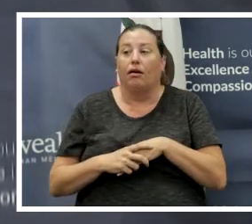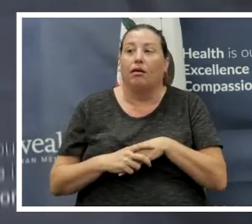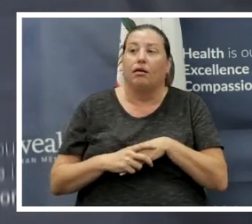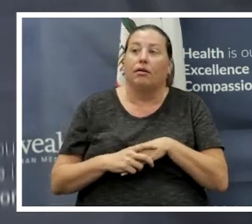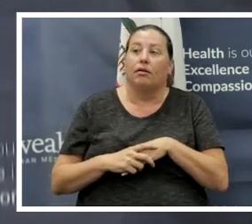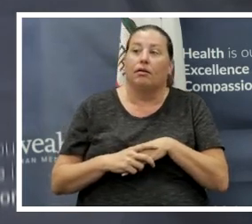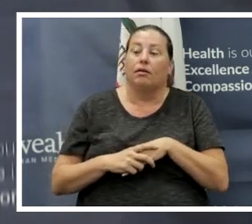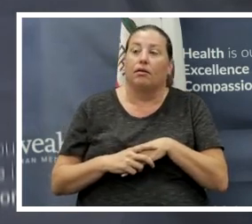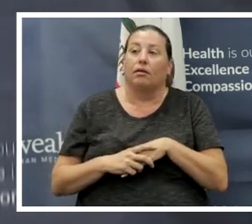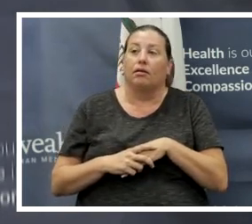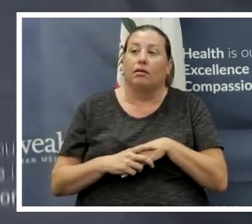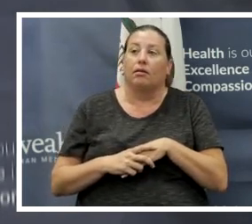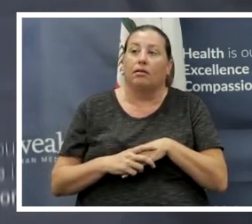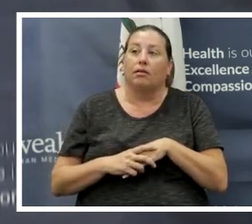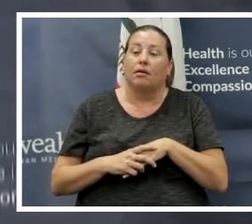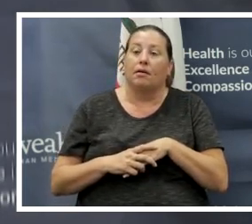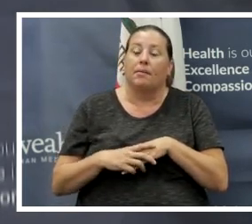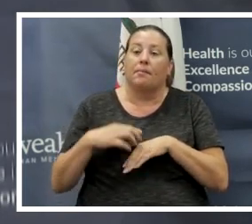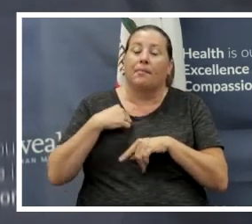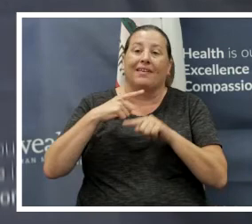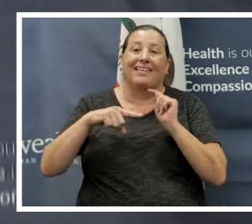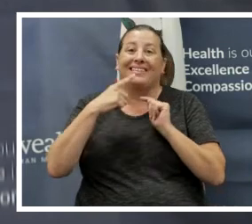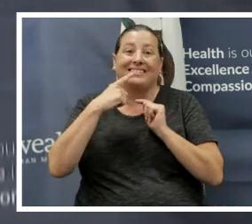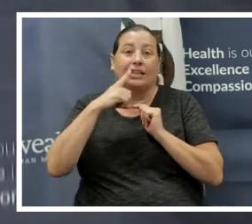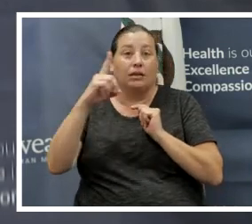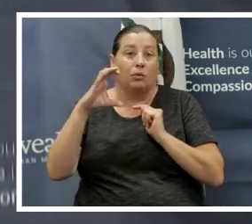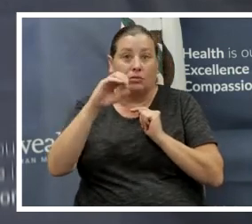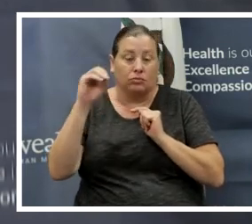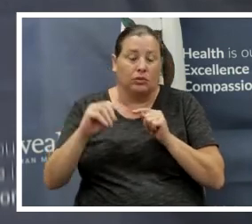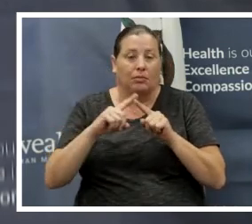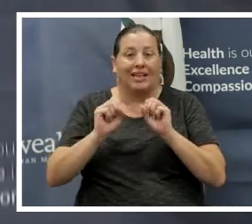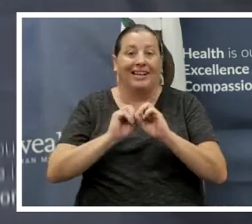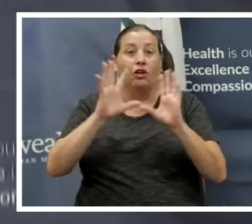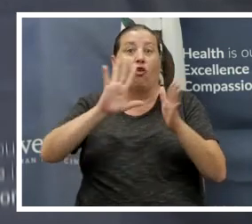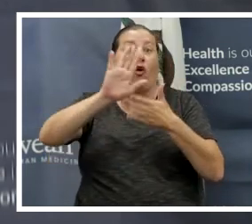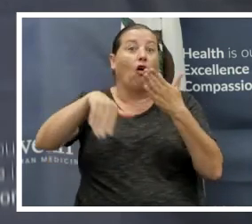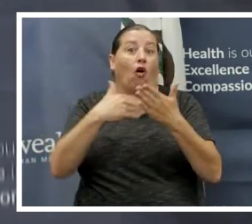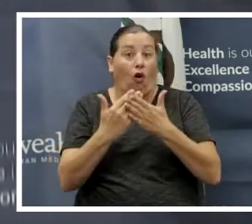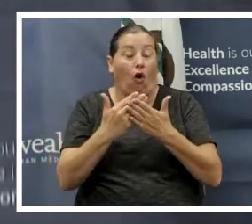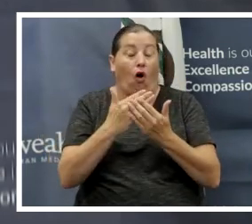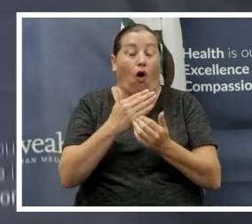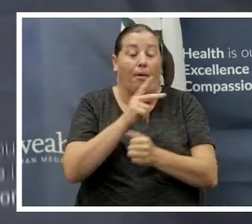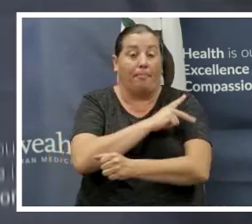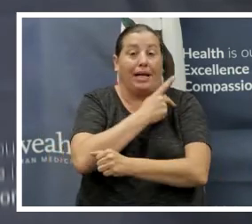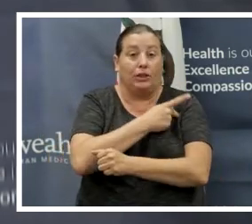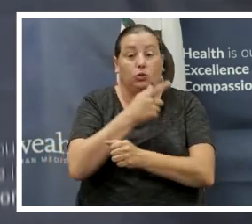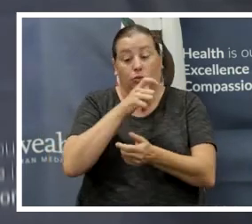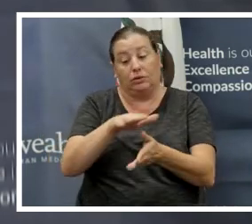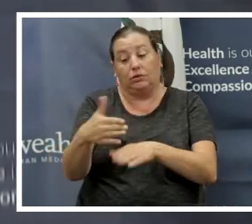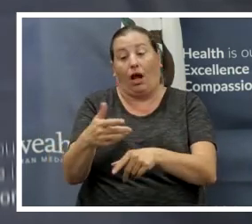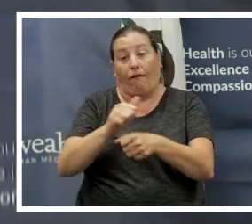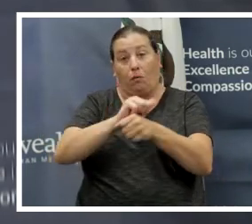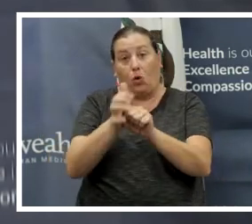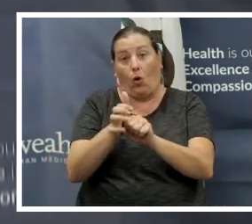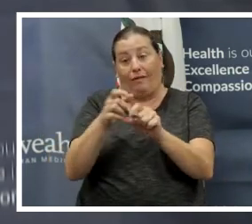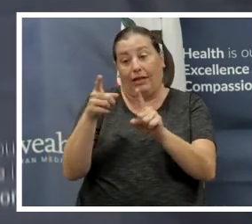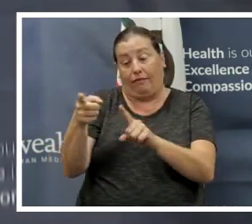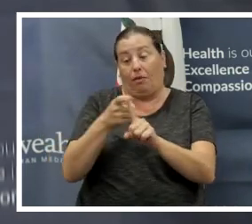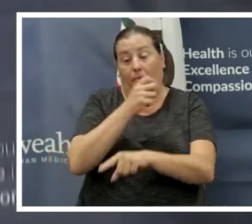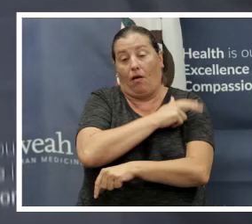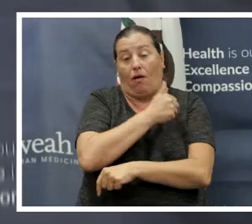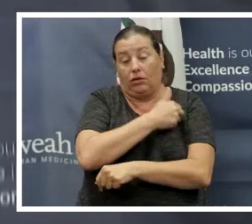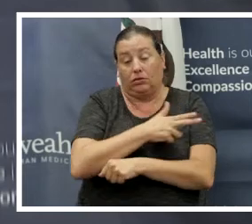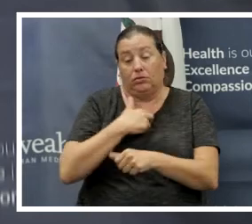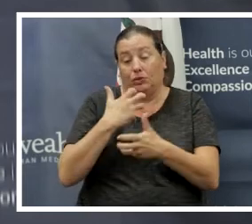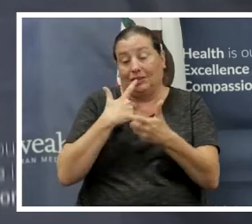don't know if I can say all, 100%. Clearly, all of the patients that died of COVID in the hospital, and I would say the